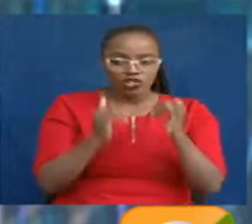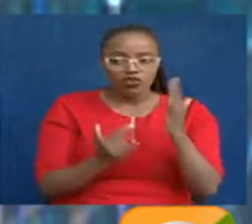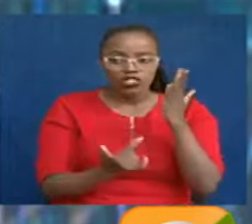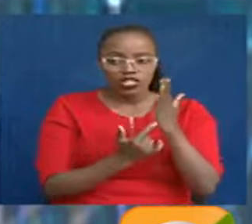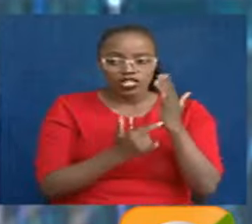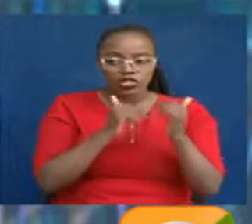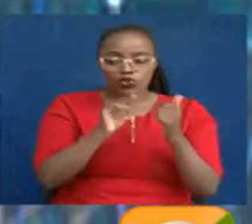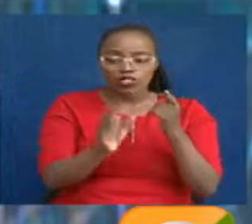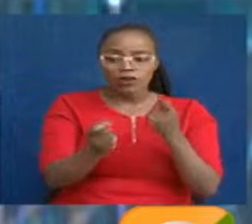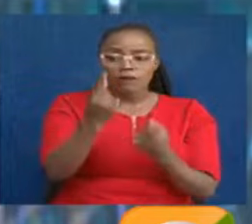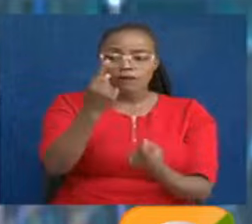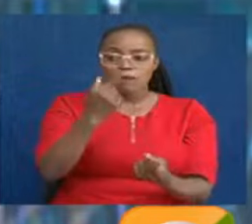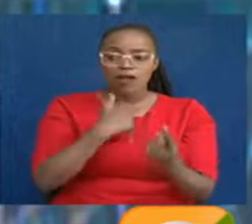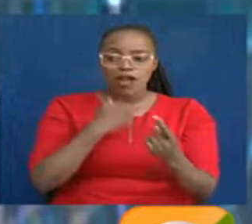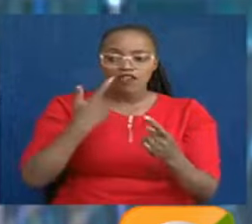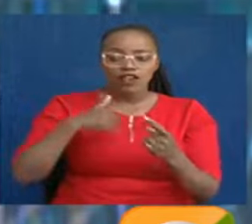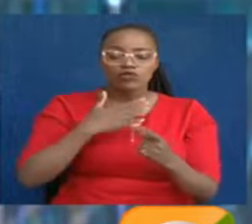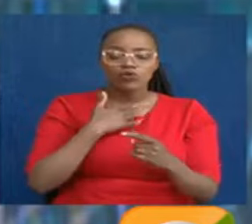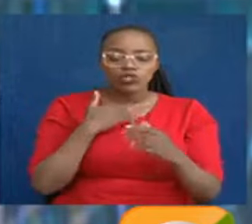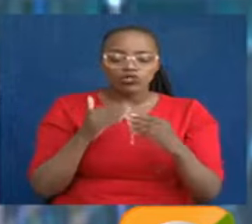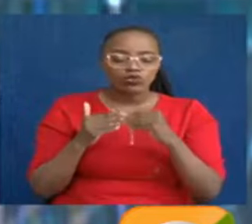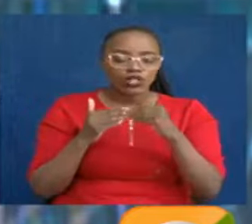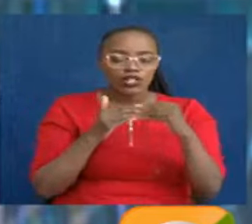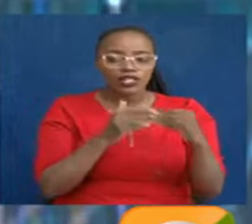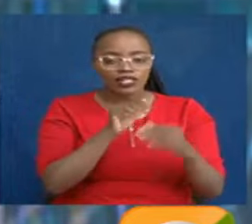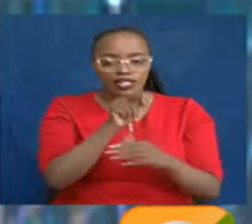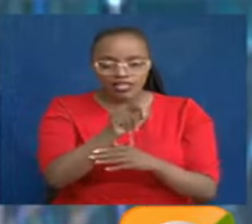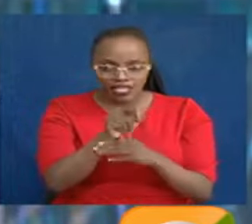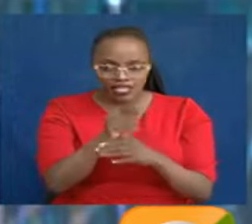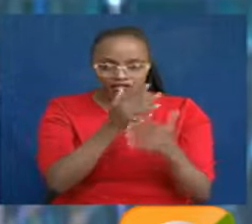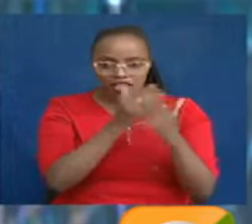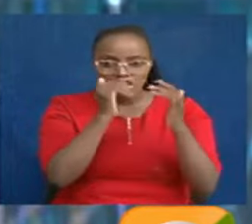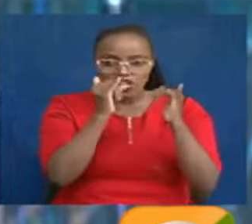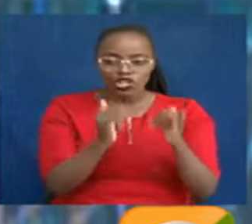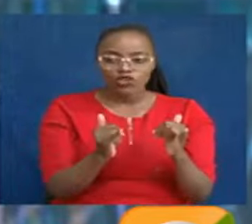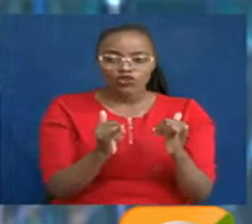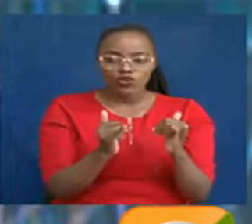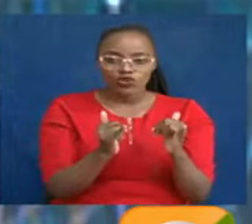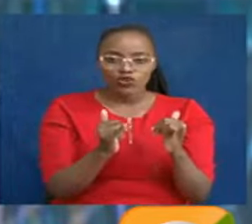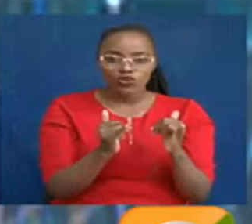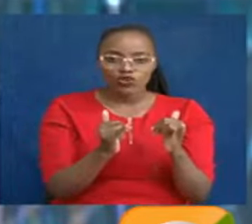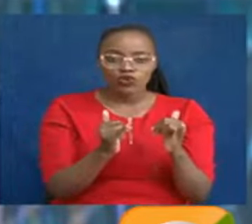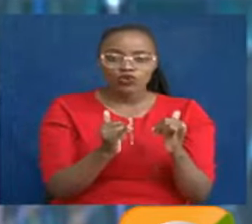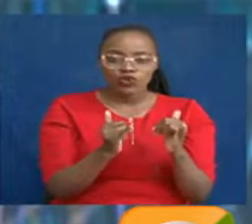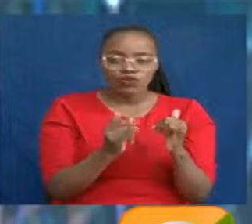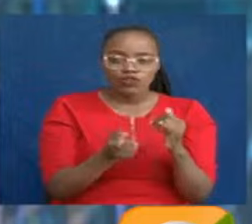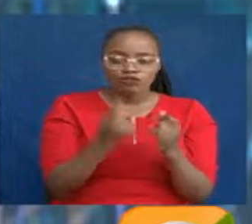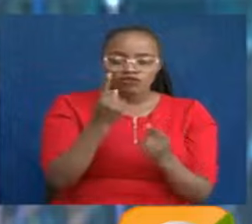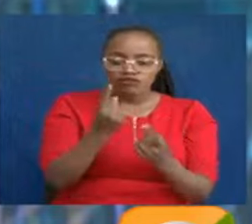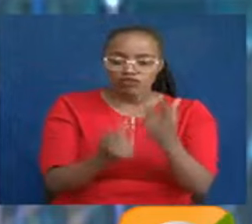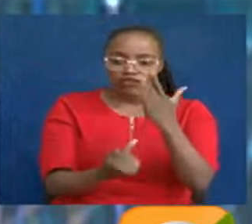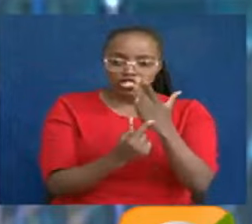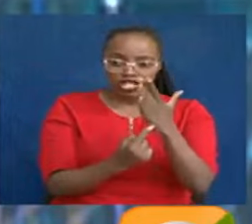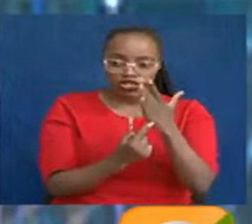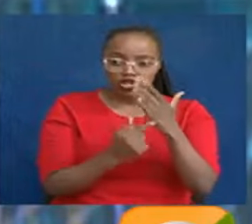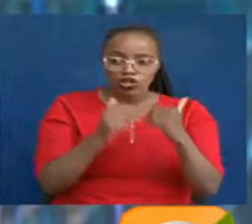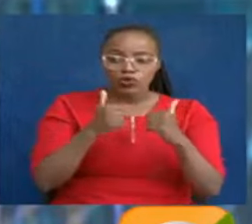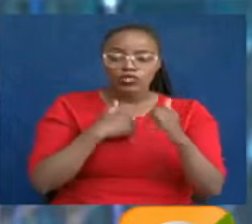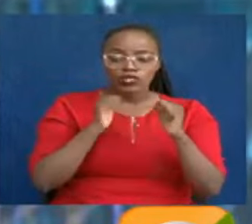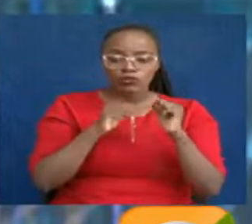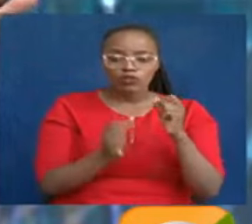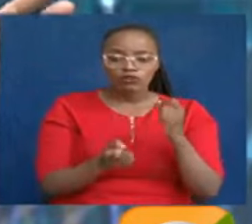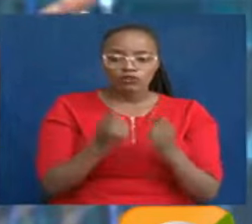that emerges. We want to be at the forefront of any new emerging technology that that comes